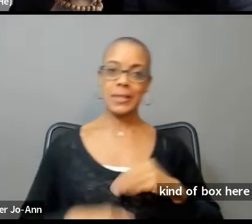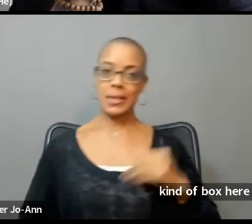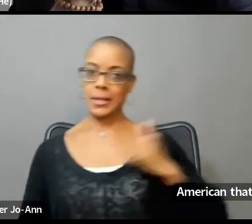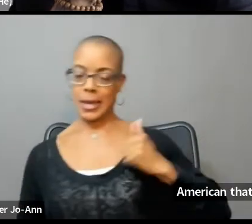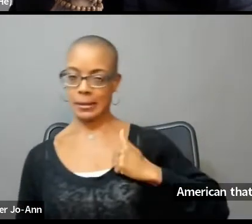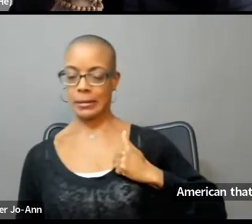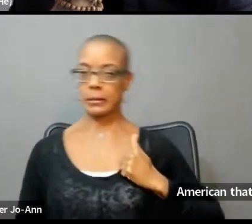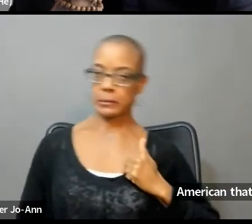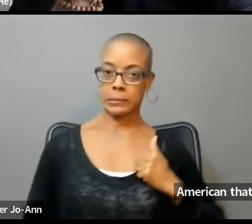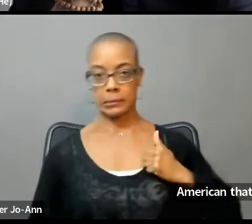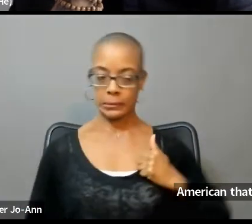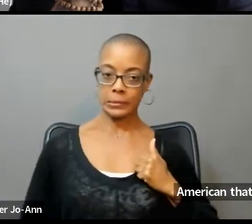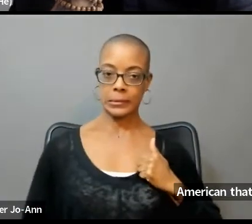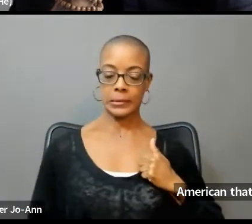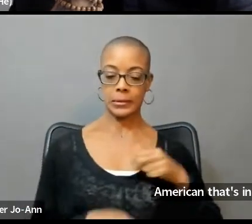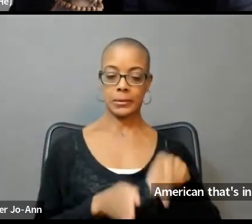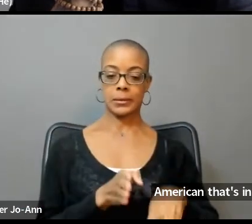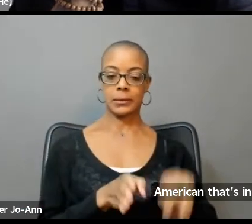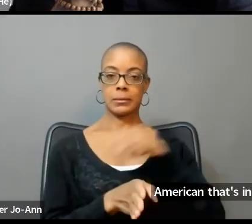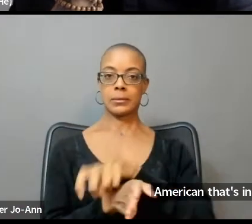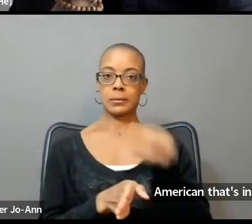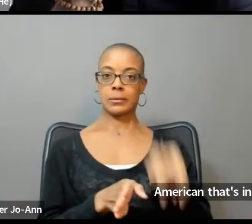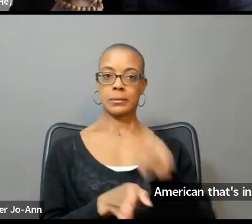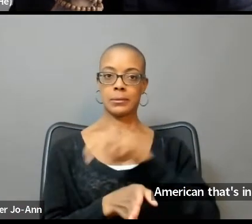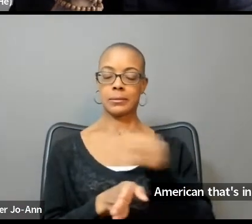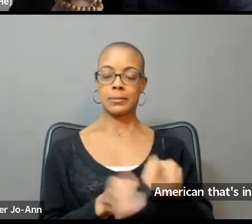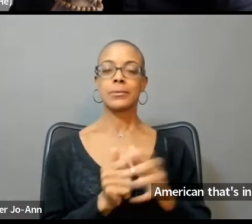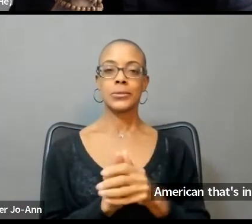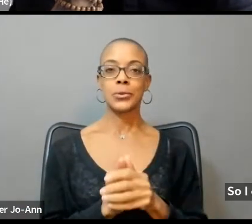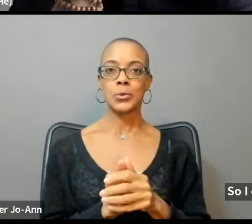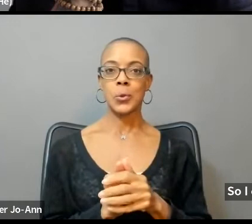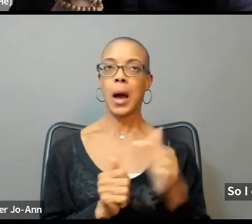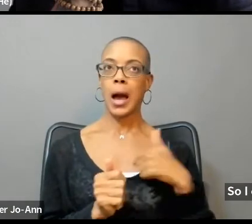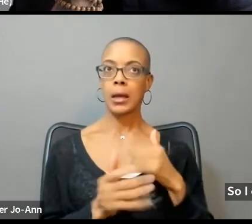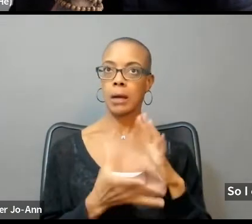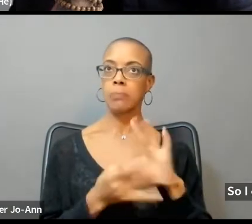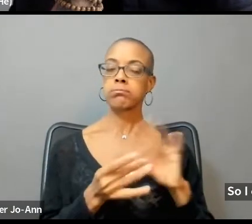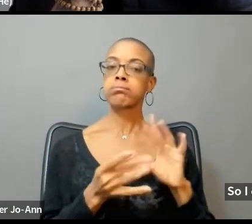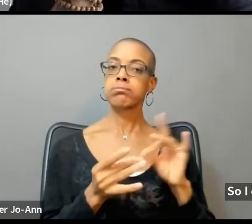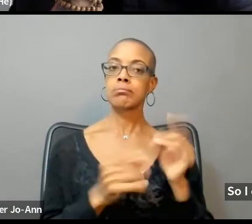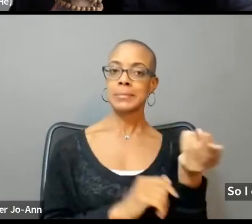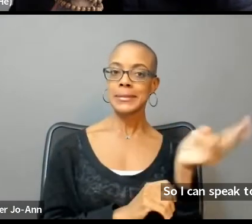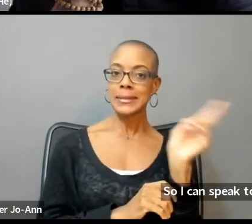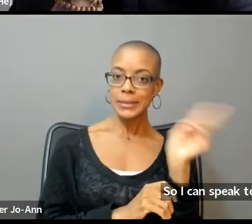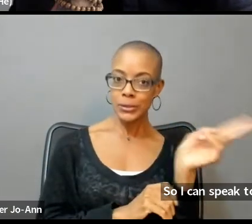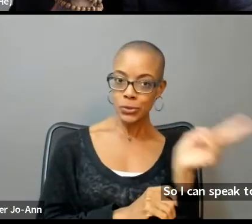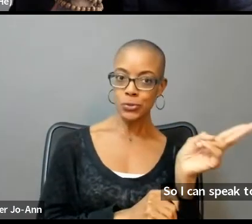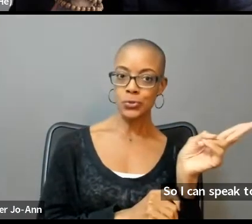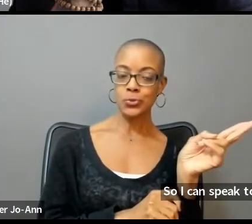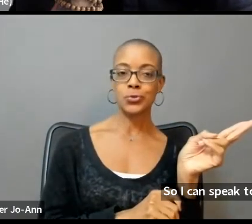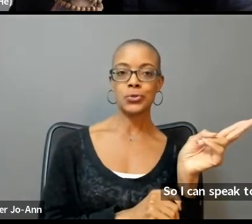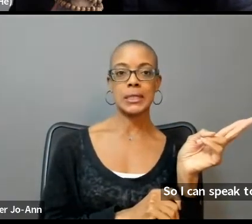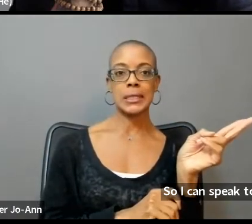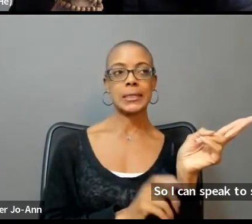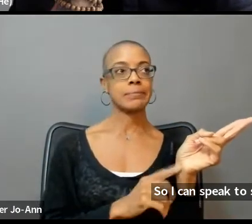So I can speak to some of the history of what I know of, I